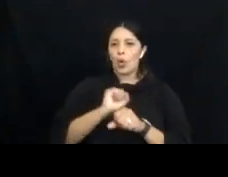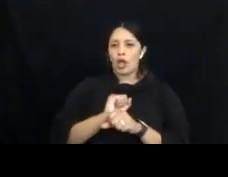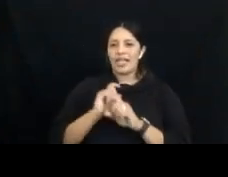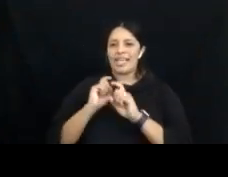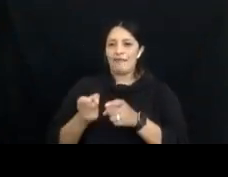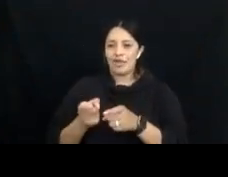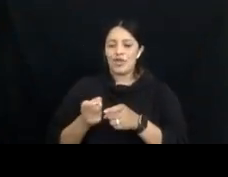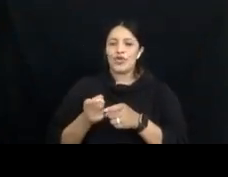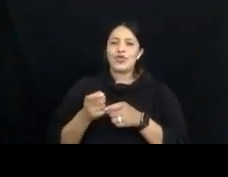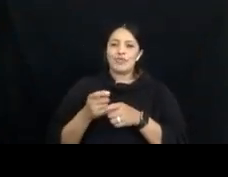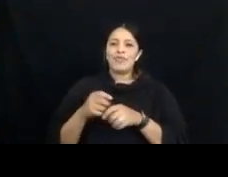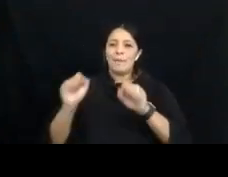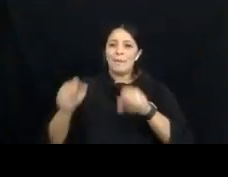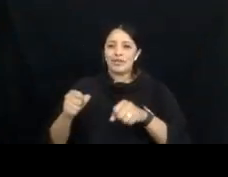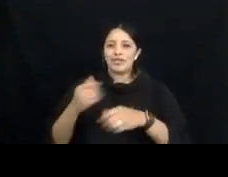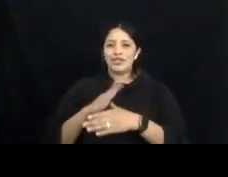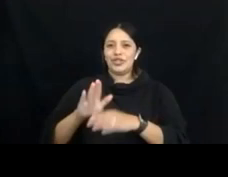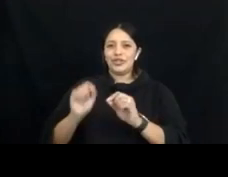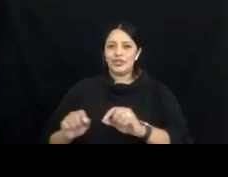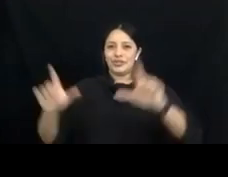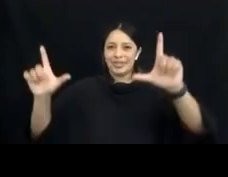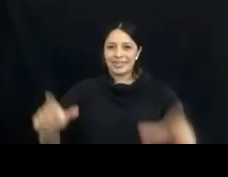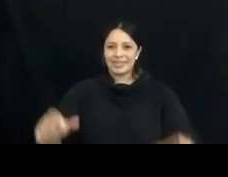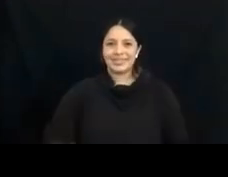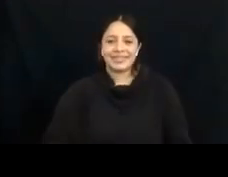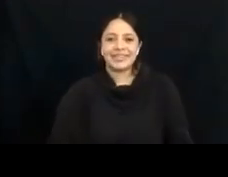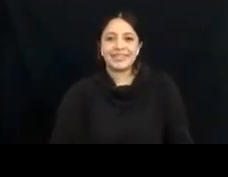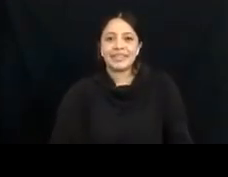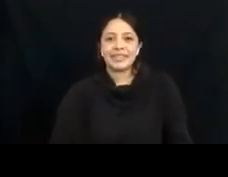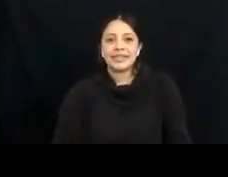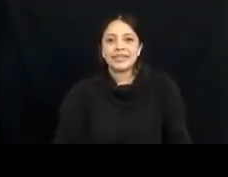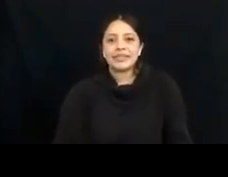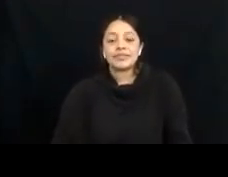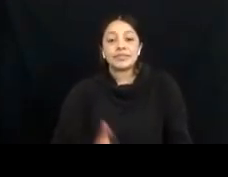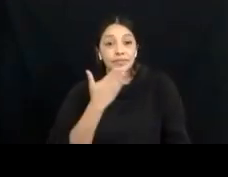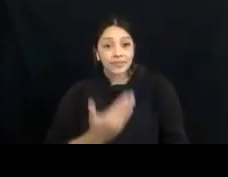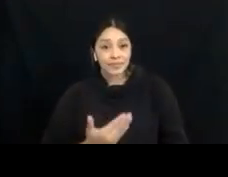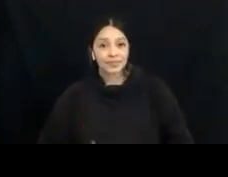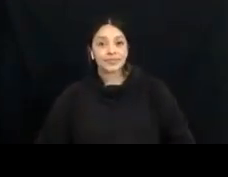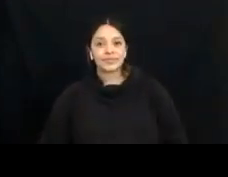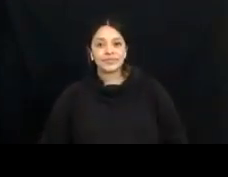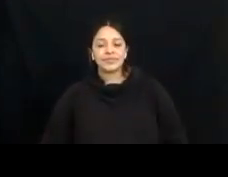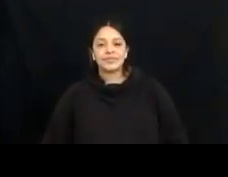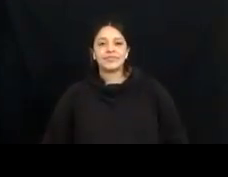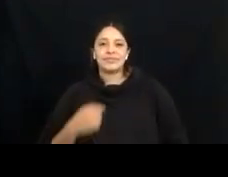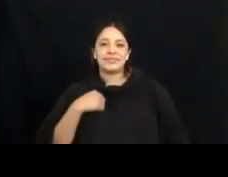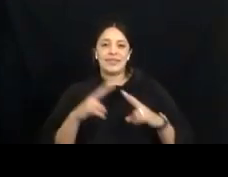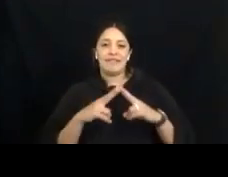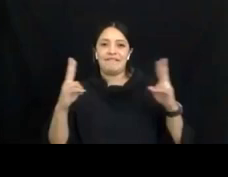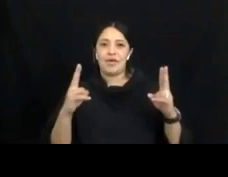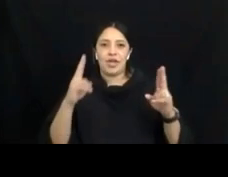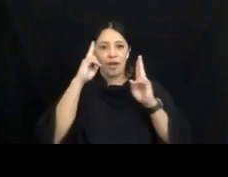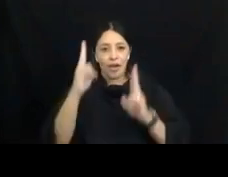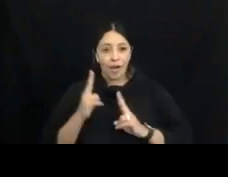right now. Yeah. Okay. Say goodbye. All right. So I thank you. I'm very honored to